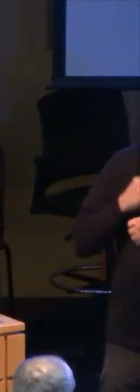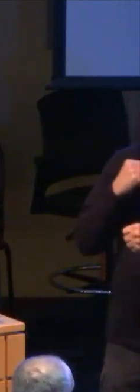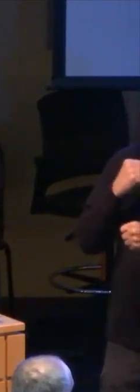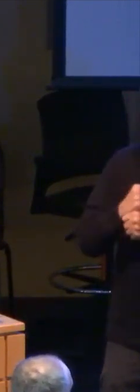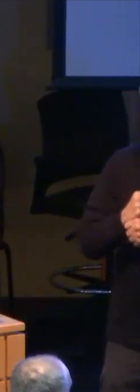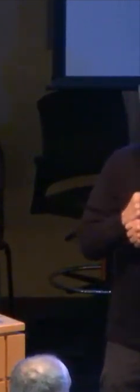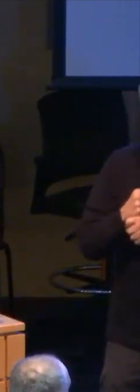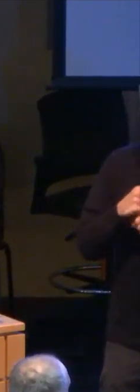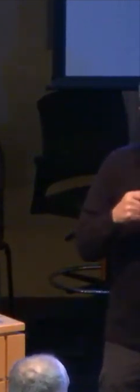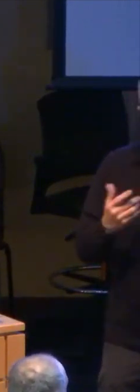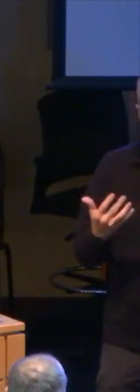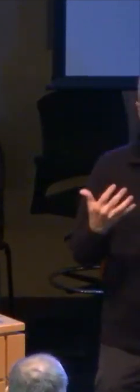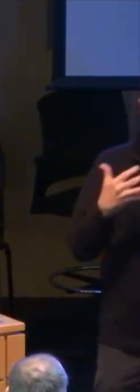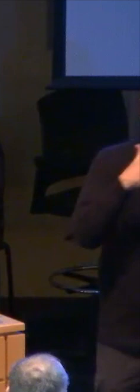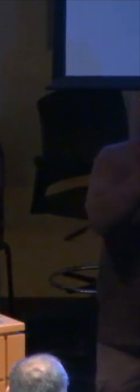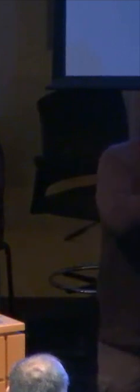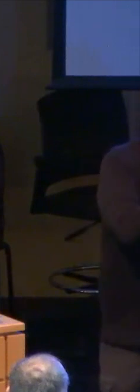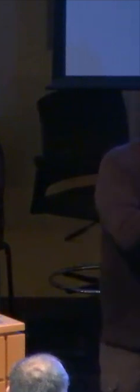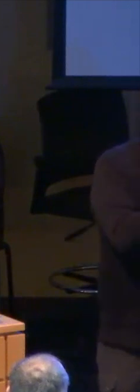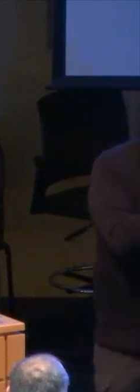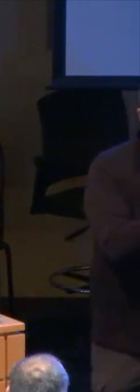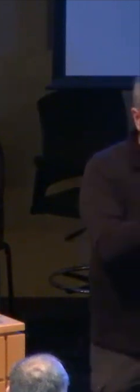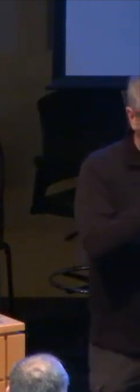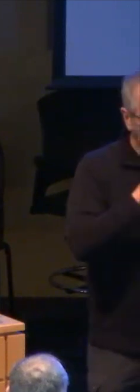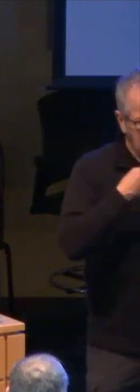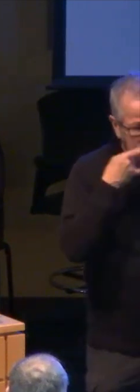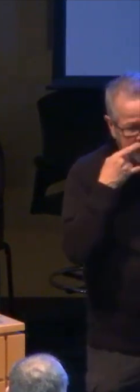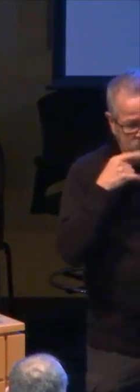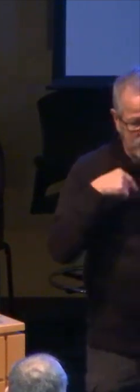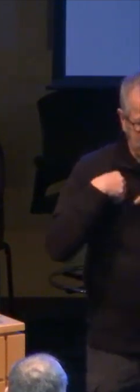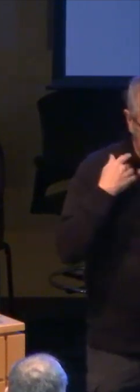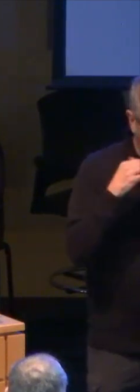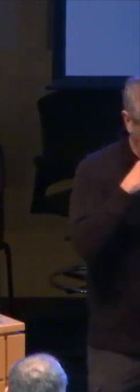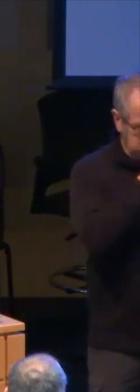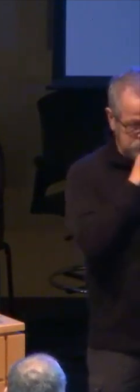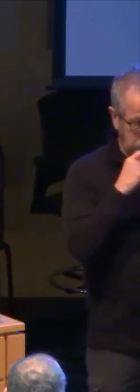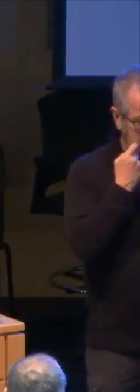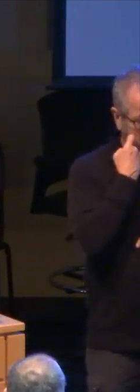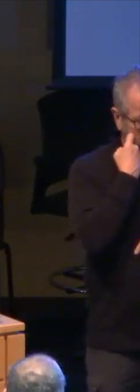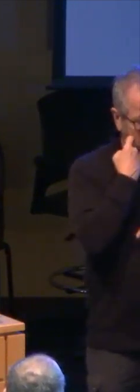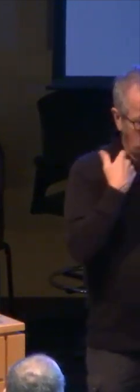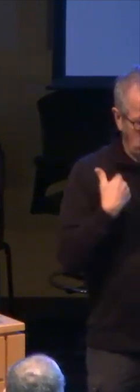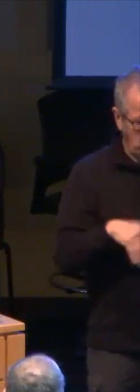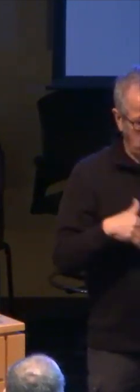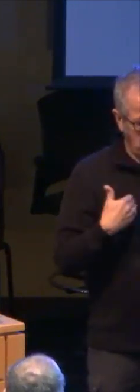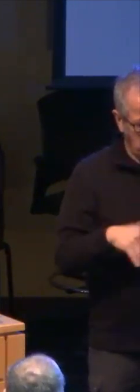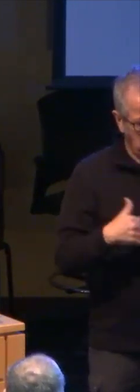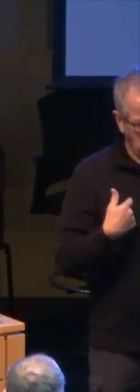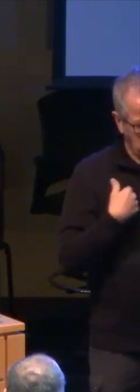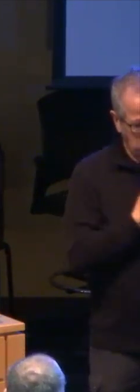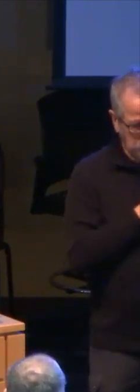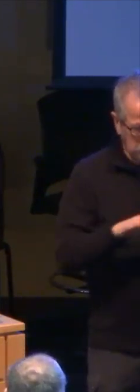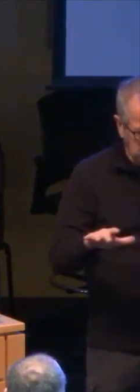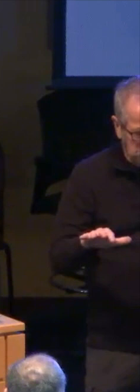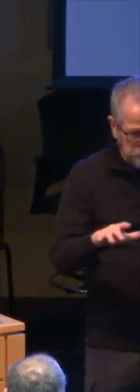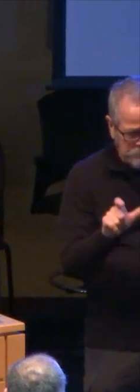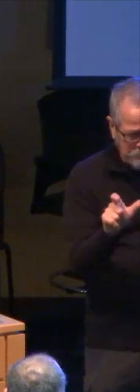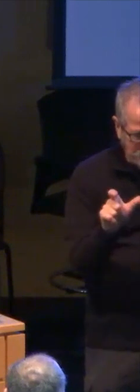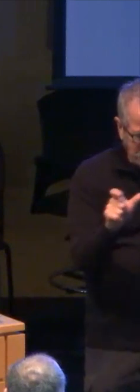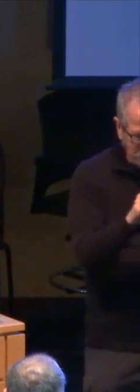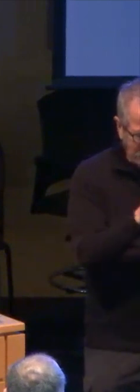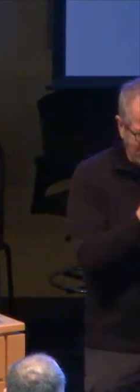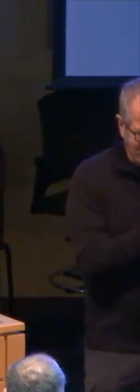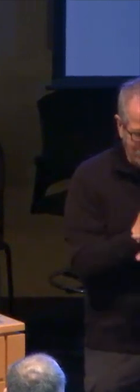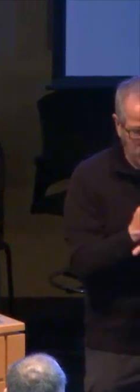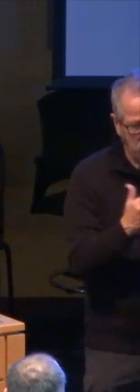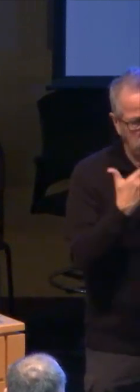tonight, because we're all learning new things. So thank you. I understand we have some special guests with us this evening. Is the Highland Trio